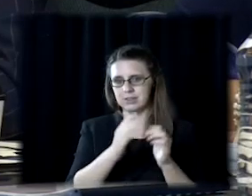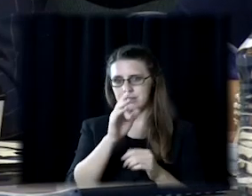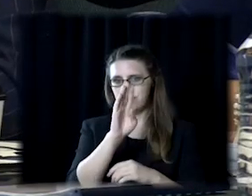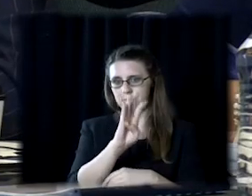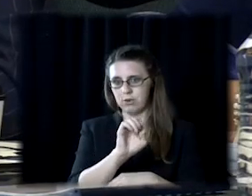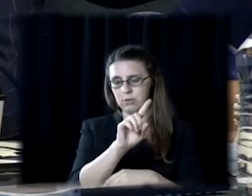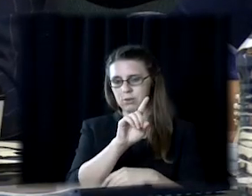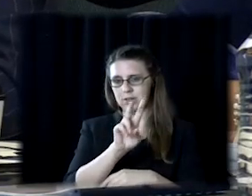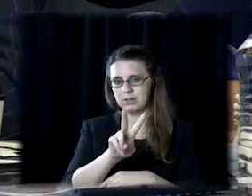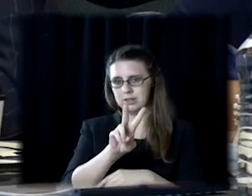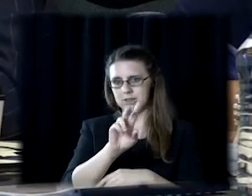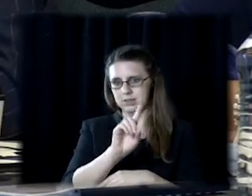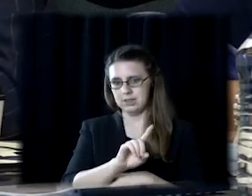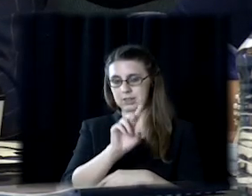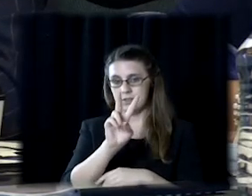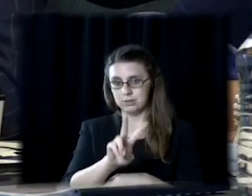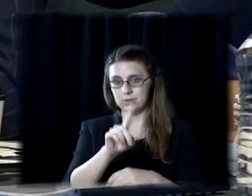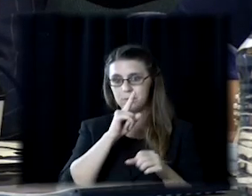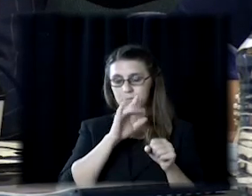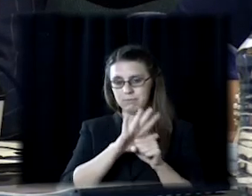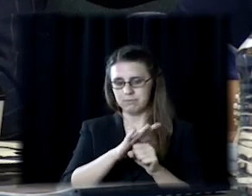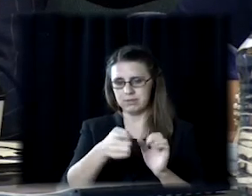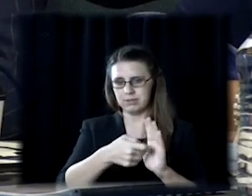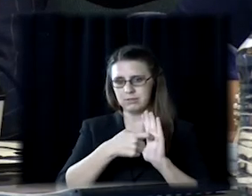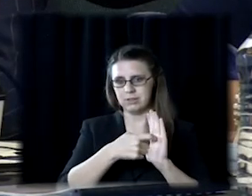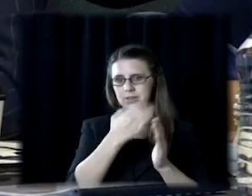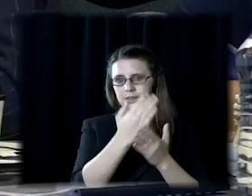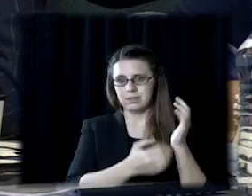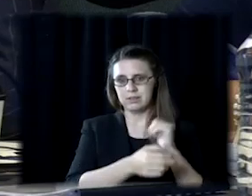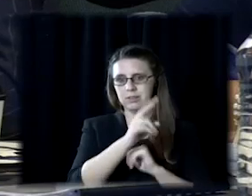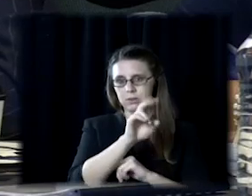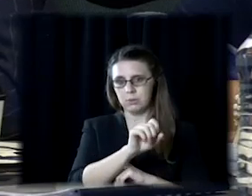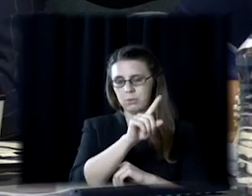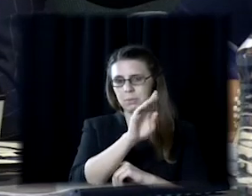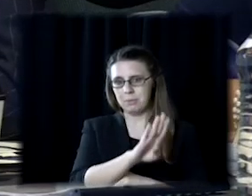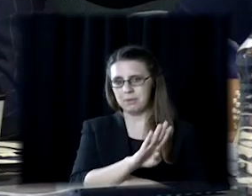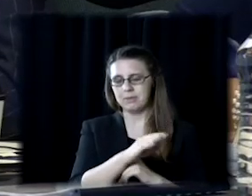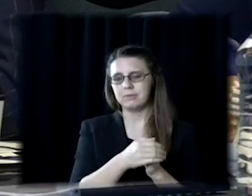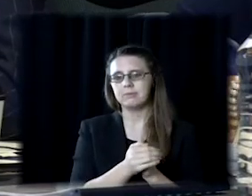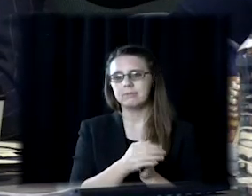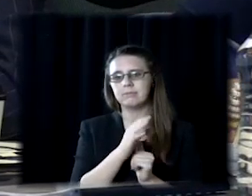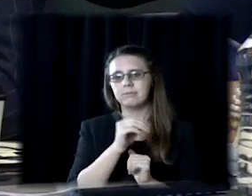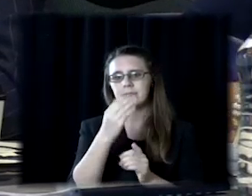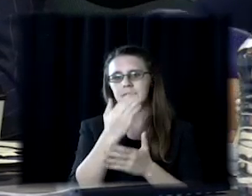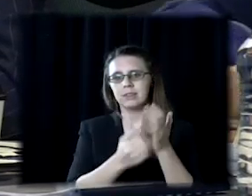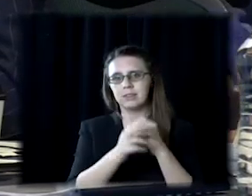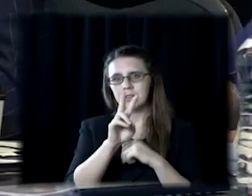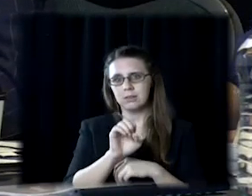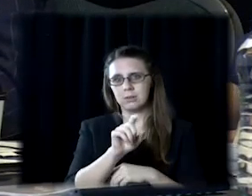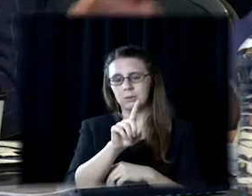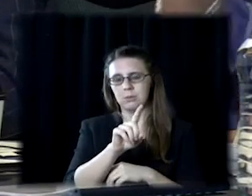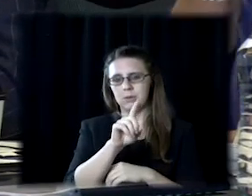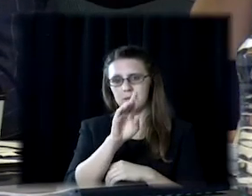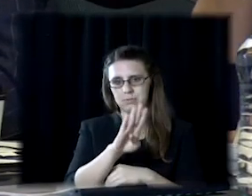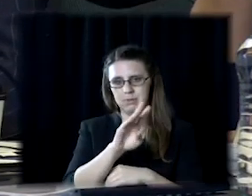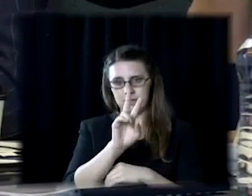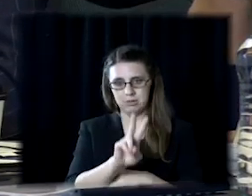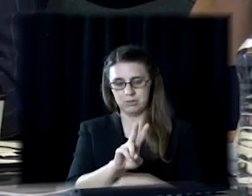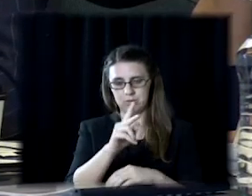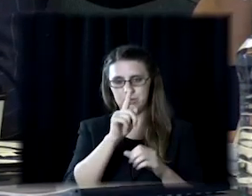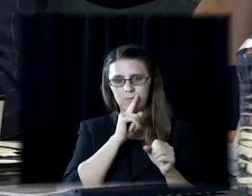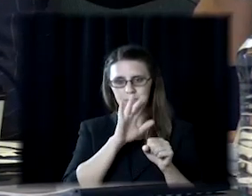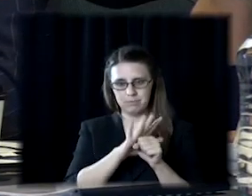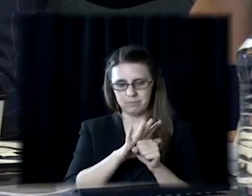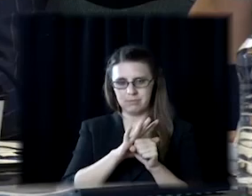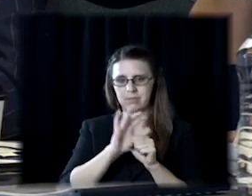the requirements of PROMESA set forth in Section 201(b) thereof, and which pursuant to Section 201(e)(2) of PROMESA shall be deemed approved